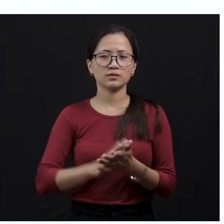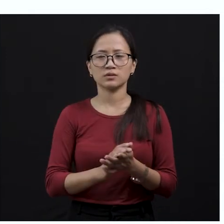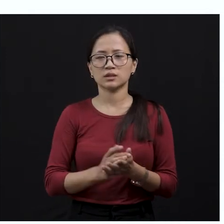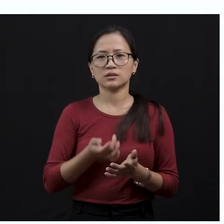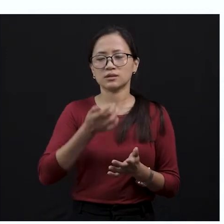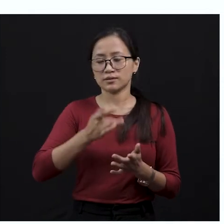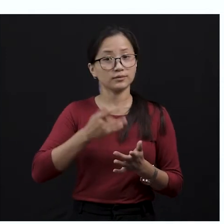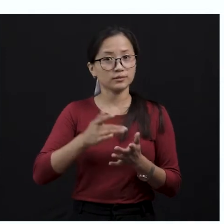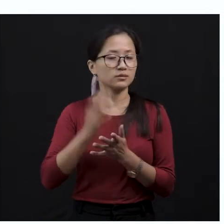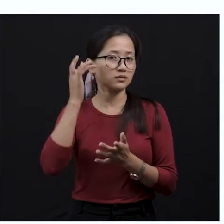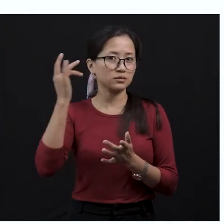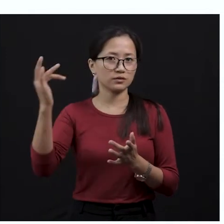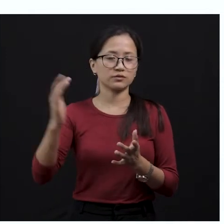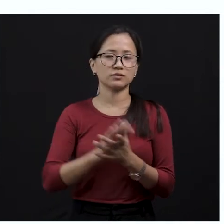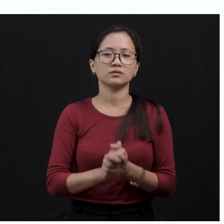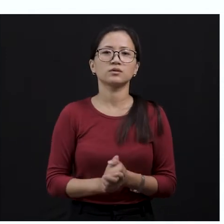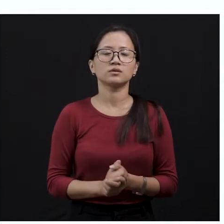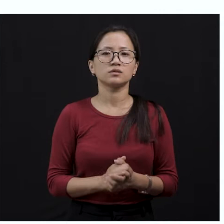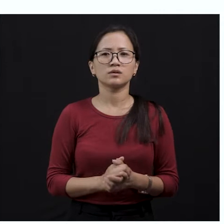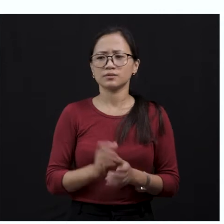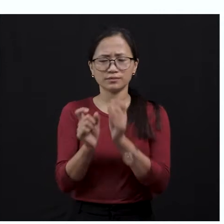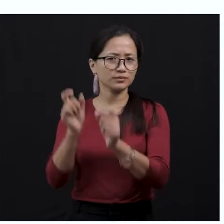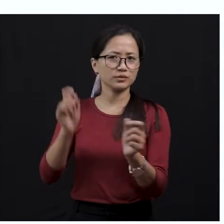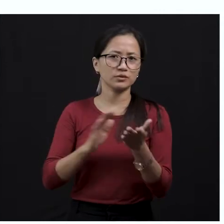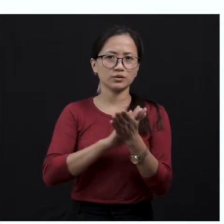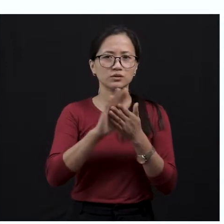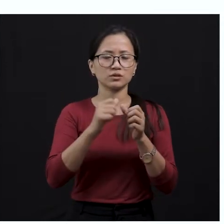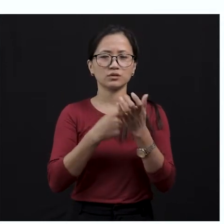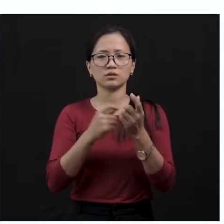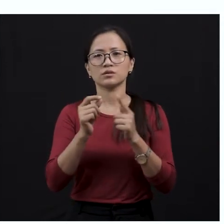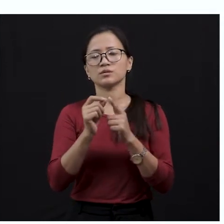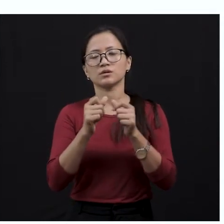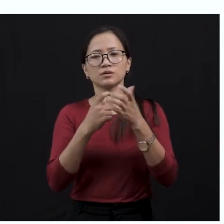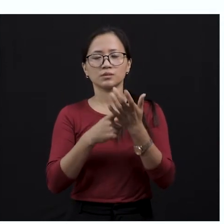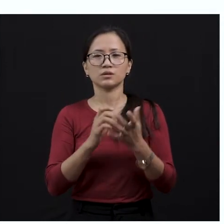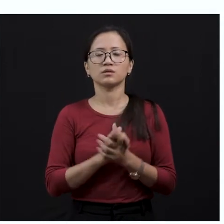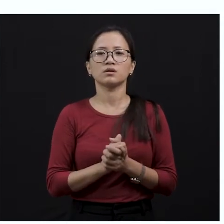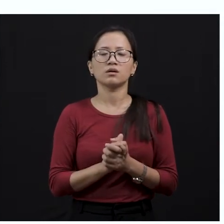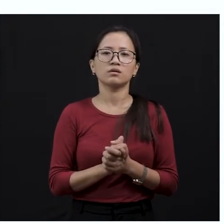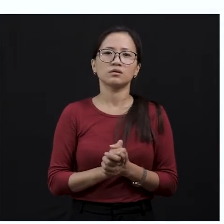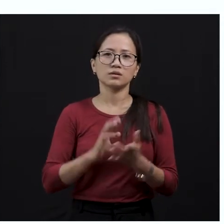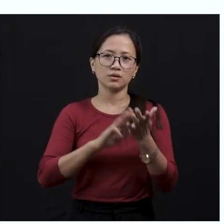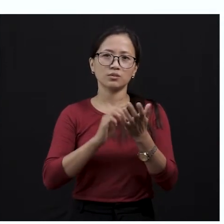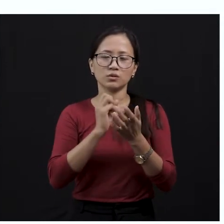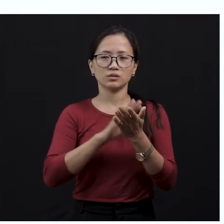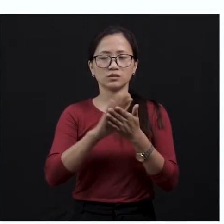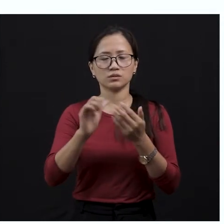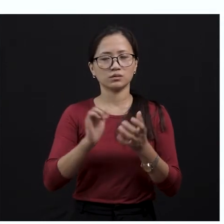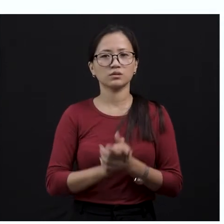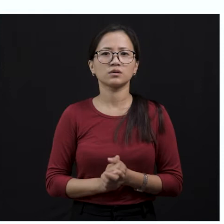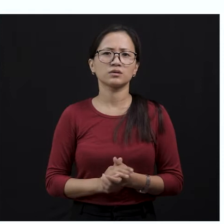that, we come to know that the people of Harappa and Mohenjo-daro, they were very interested